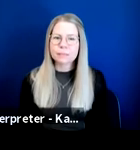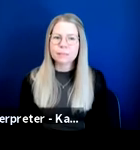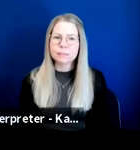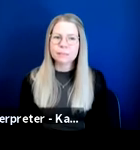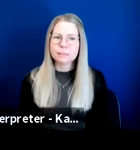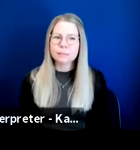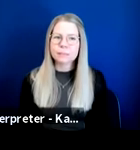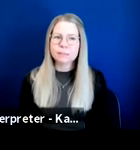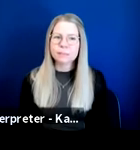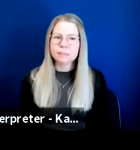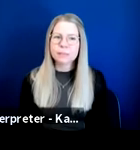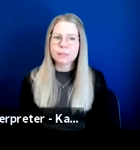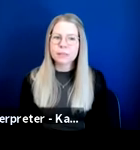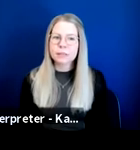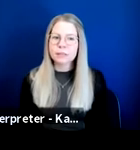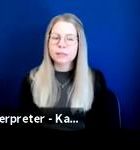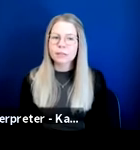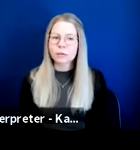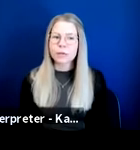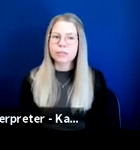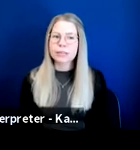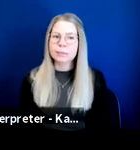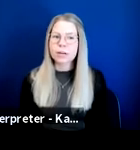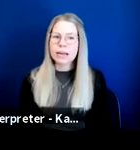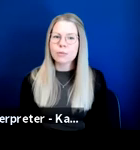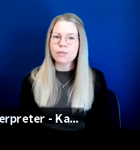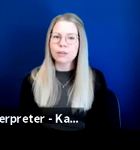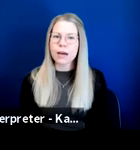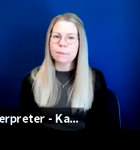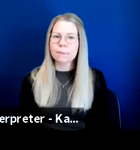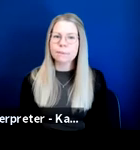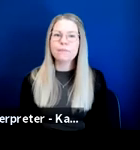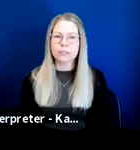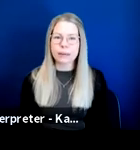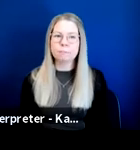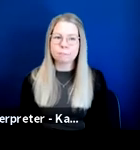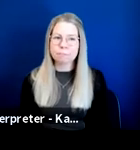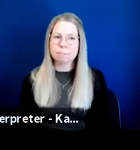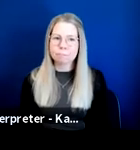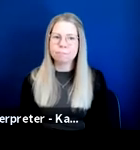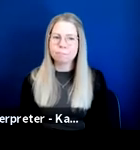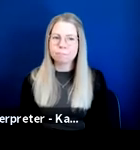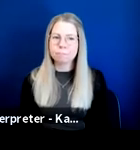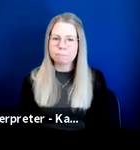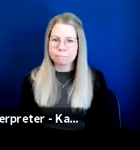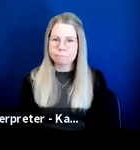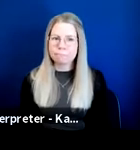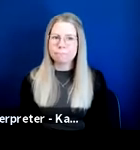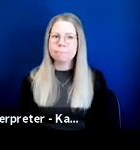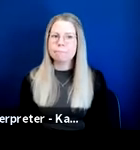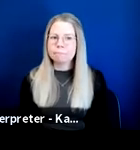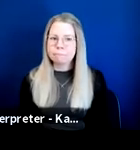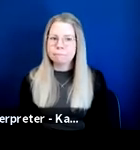So are you interested in part-time or full-time full-time.